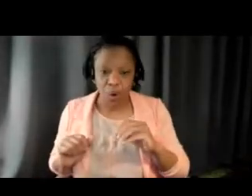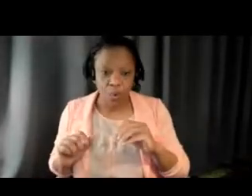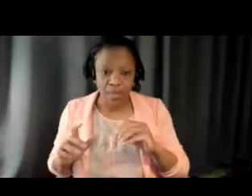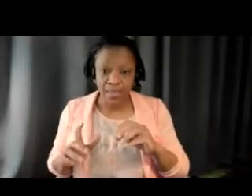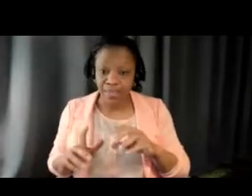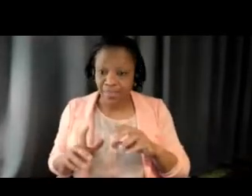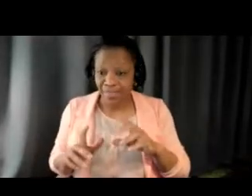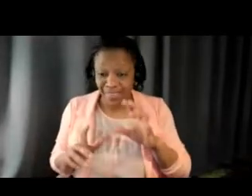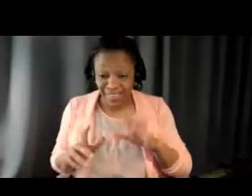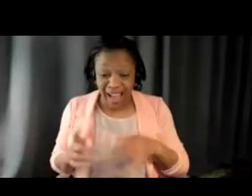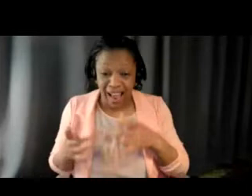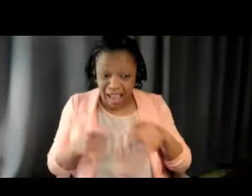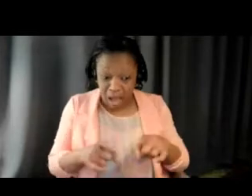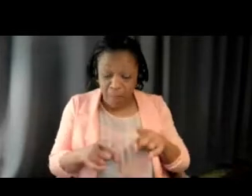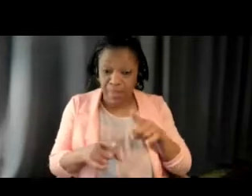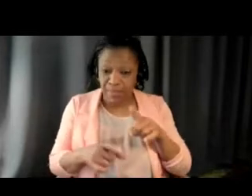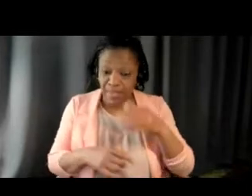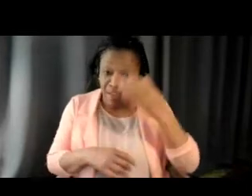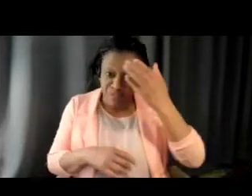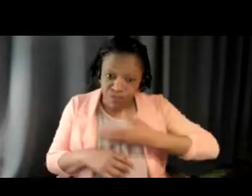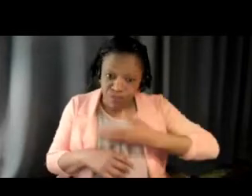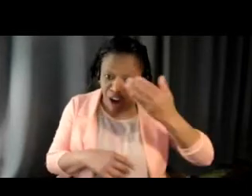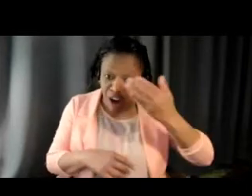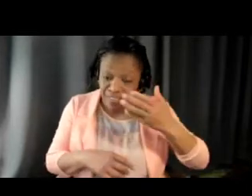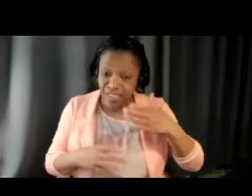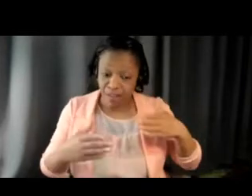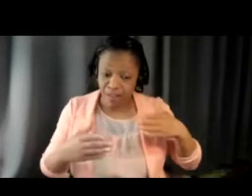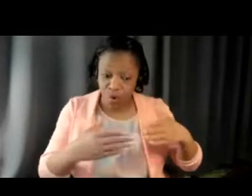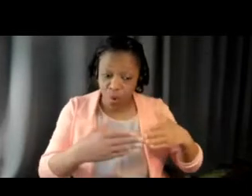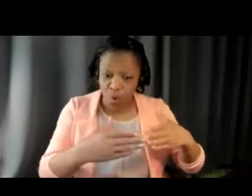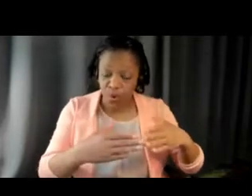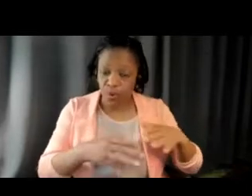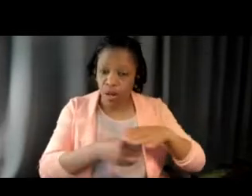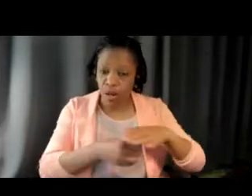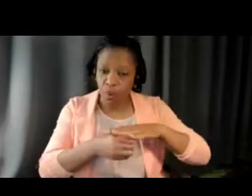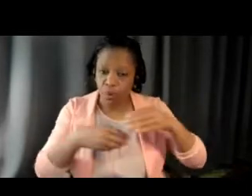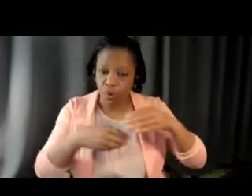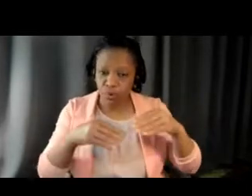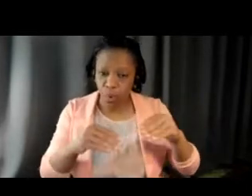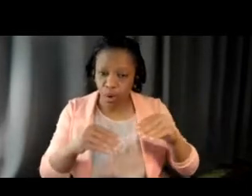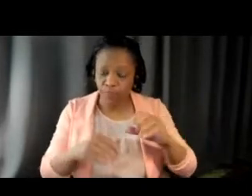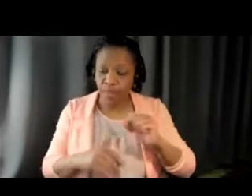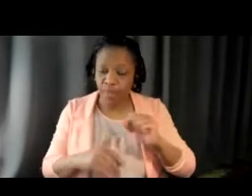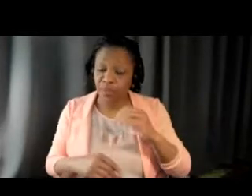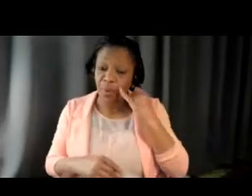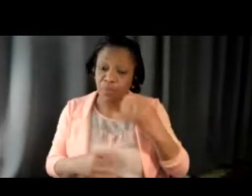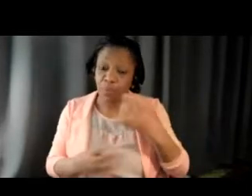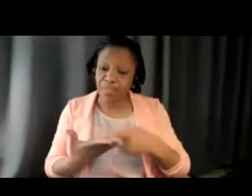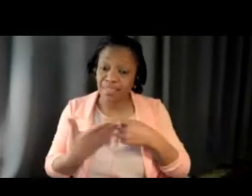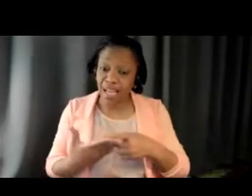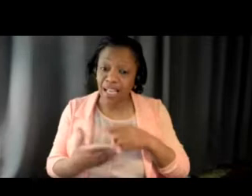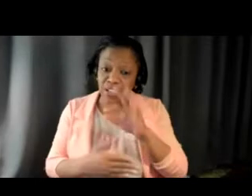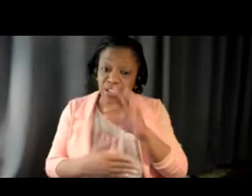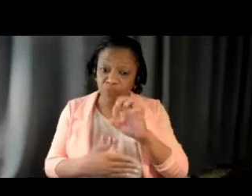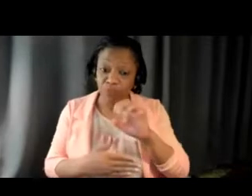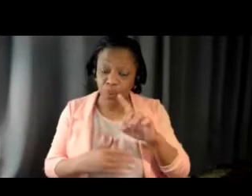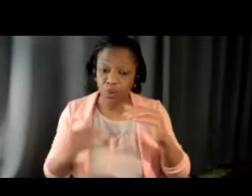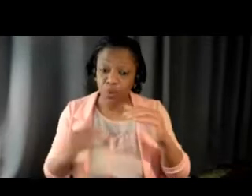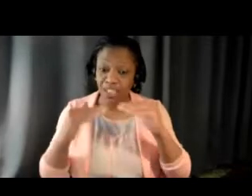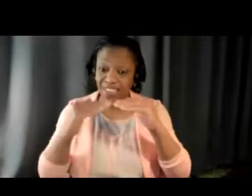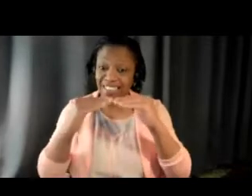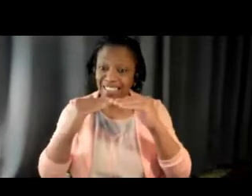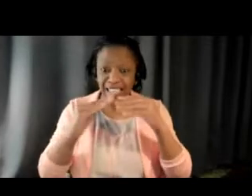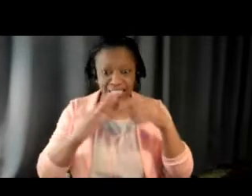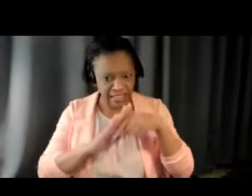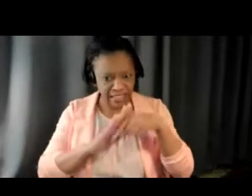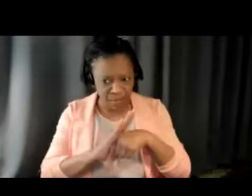front of the corner store. So really, when I really just want to emphasize in terms of when we talk about food justice, it gets deep. It's about racial justice. It's about how